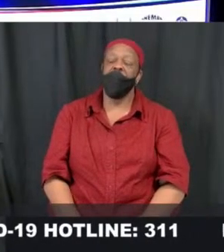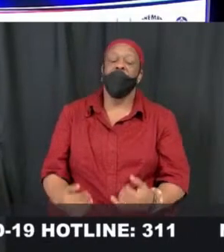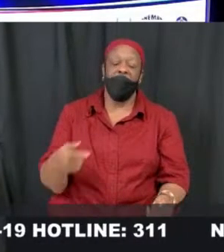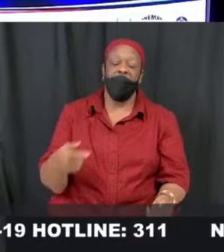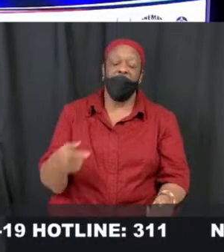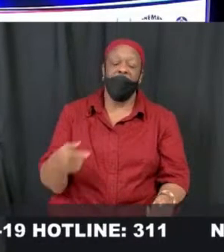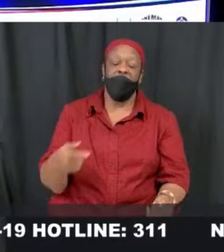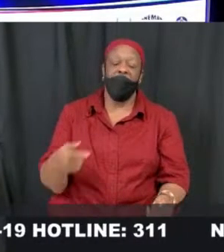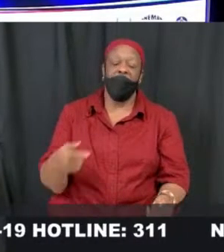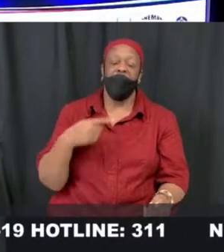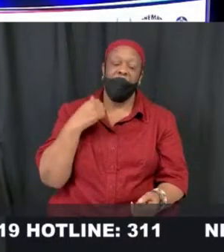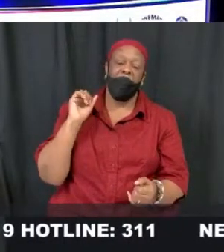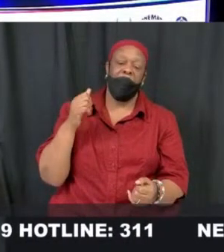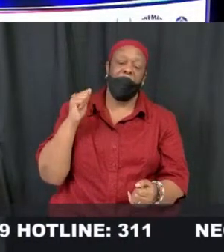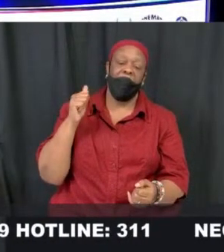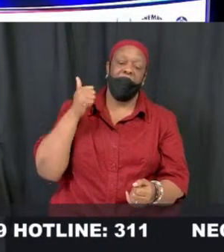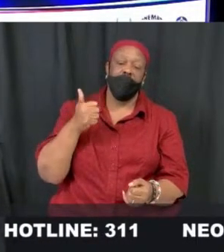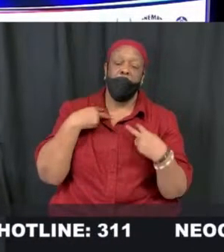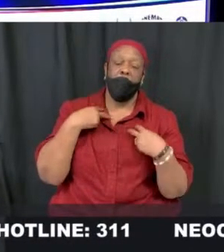vaccinated.